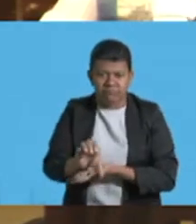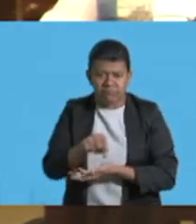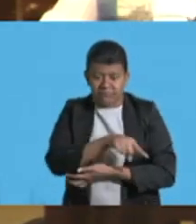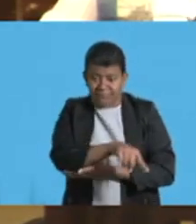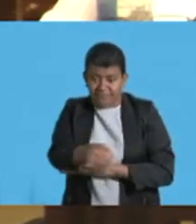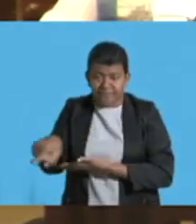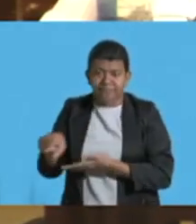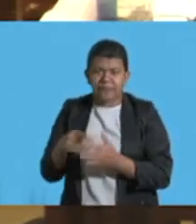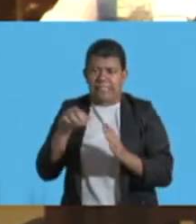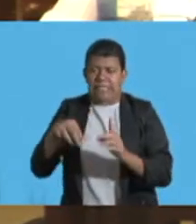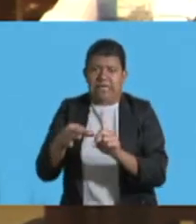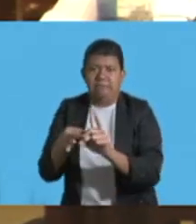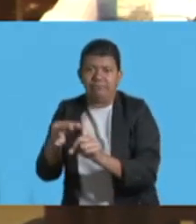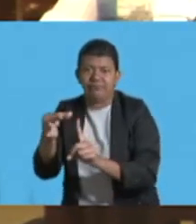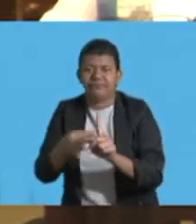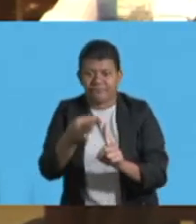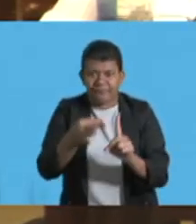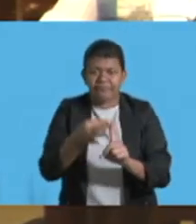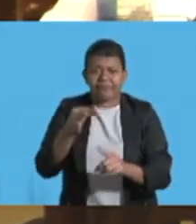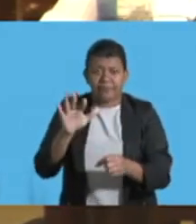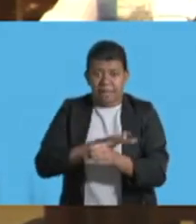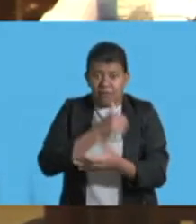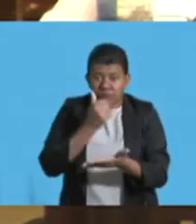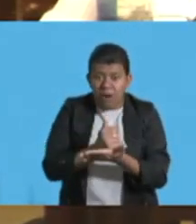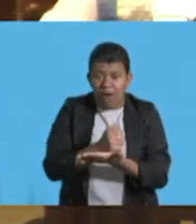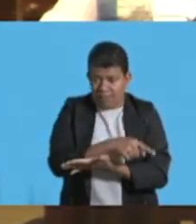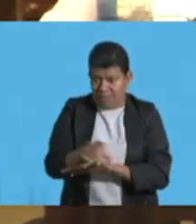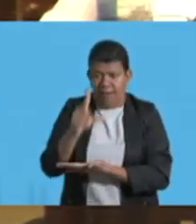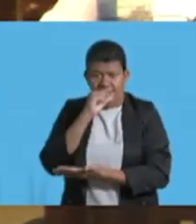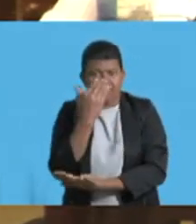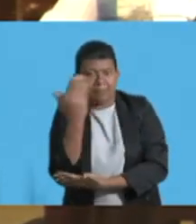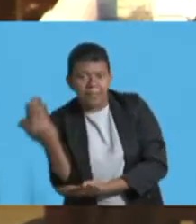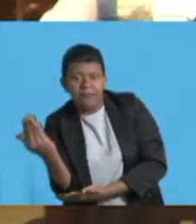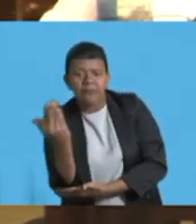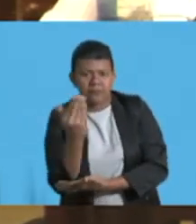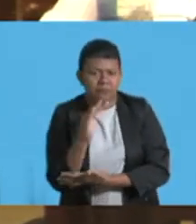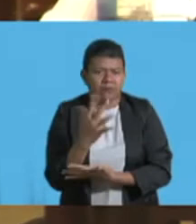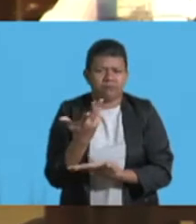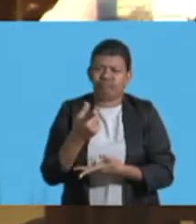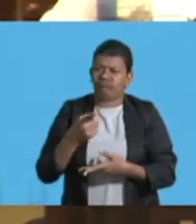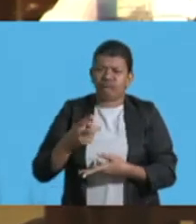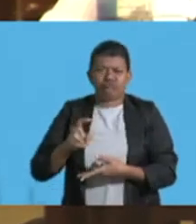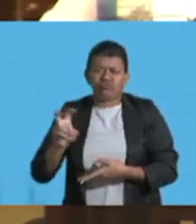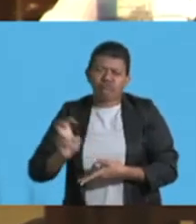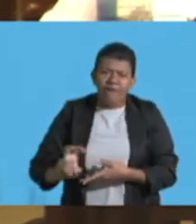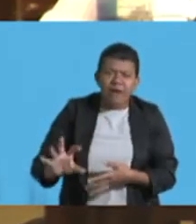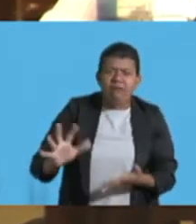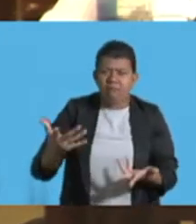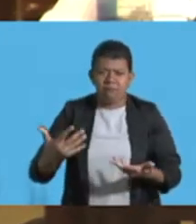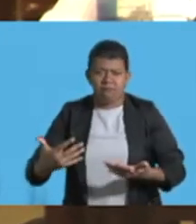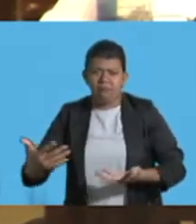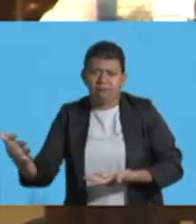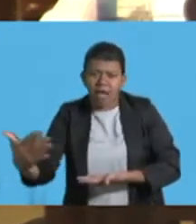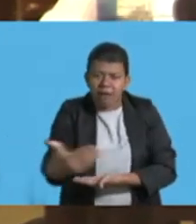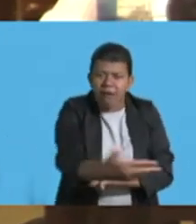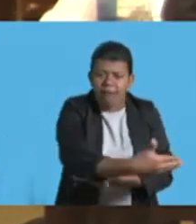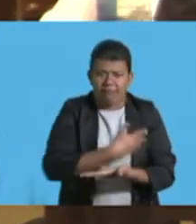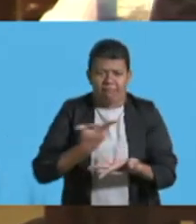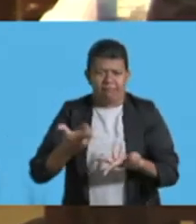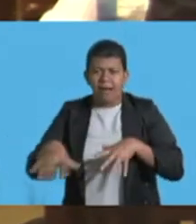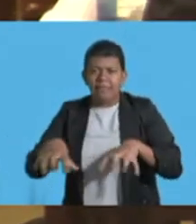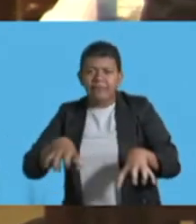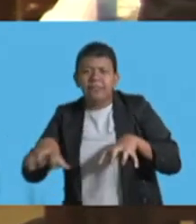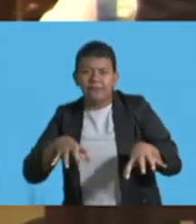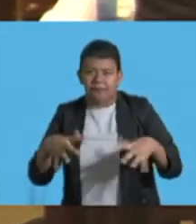In ensuring the availability of reliability, transport data, and better planning and policy advice, $107,000 has